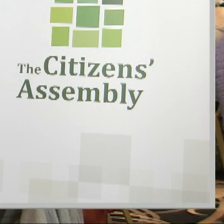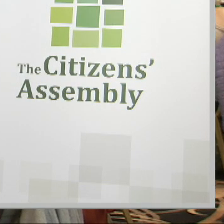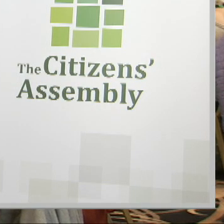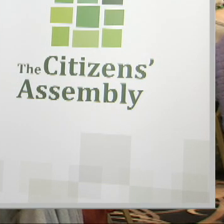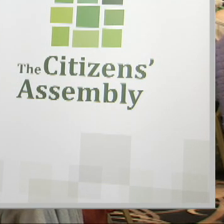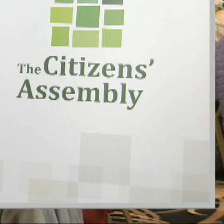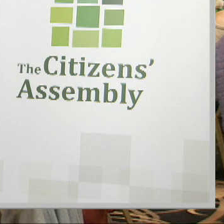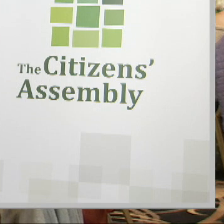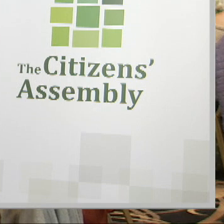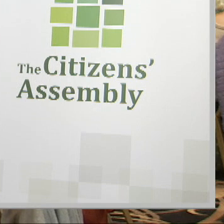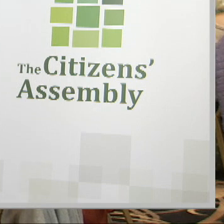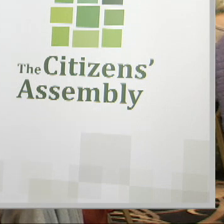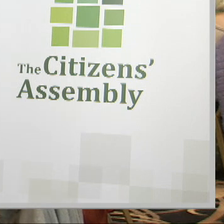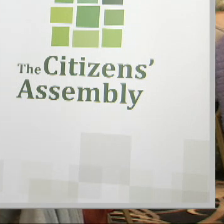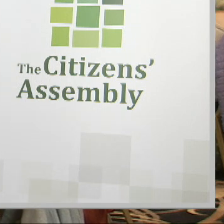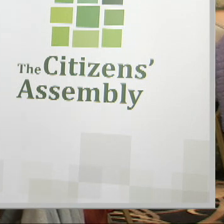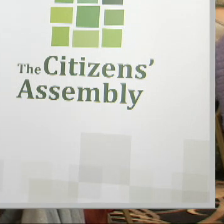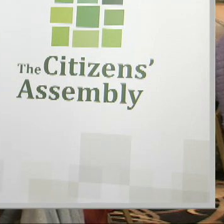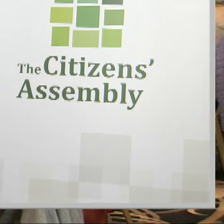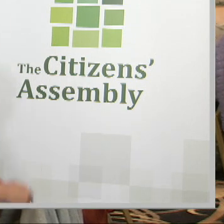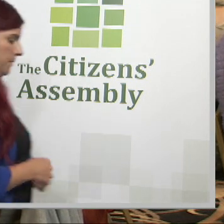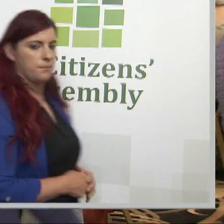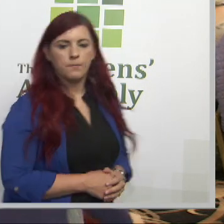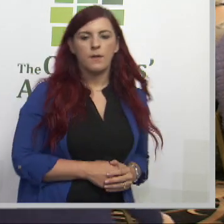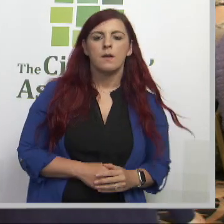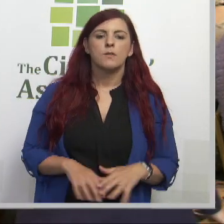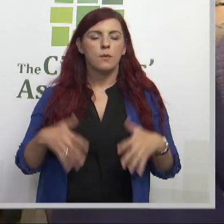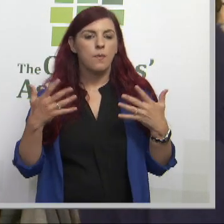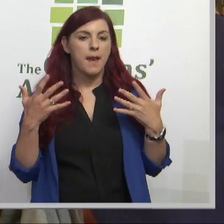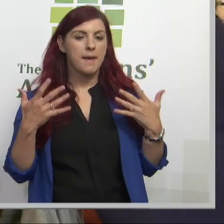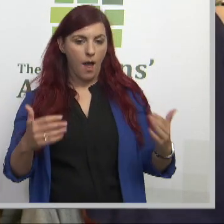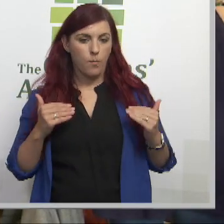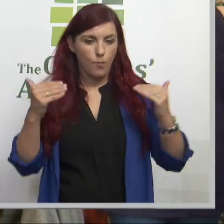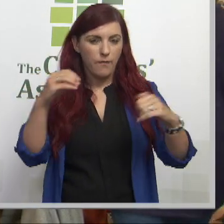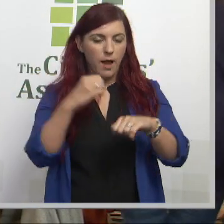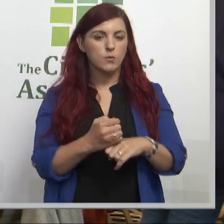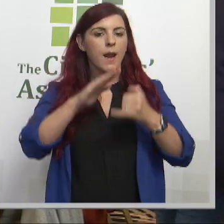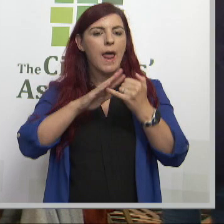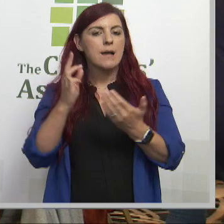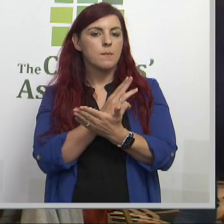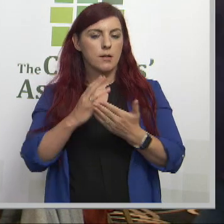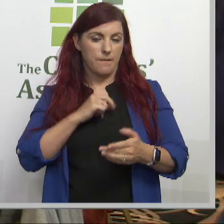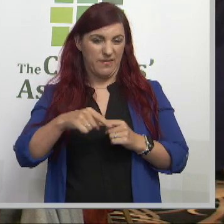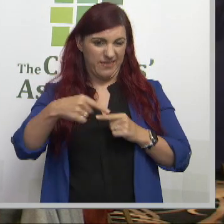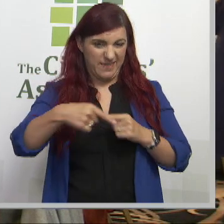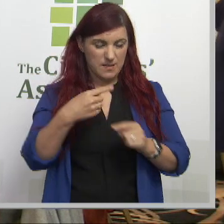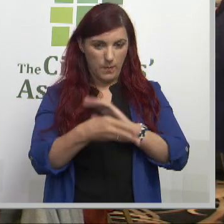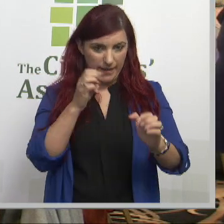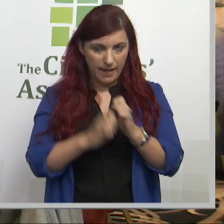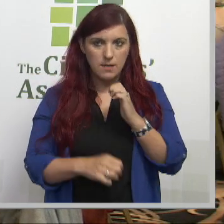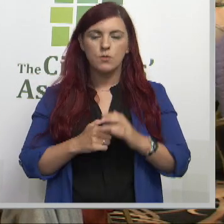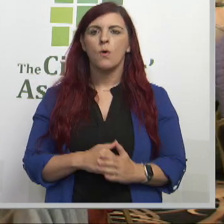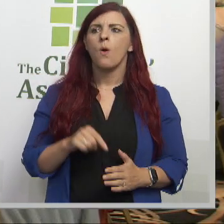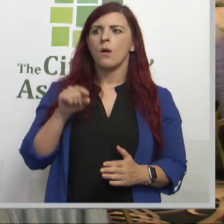And this session is going to look at resourcing the state's response to the challenge of biodiversity loss. And we thought this was important to